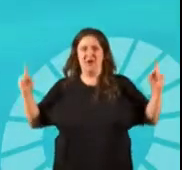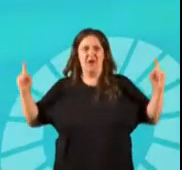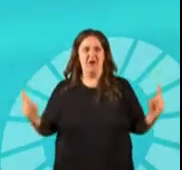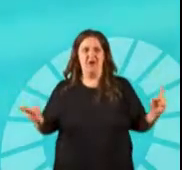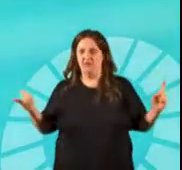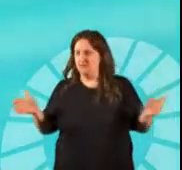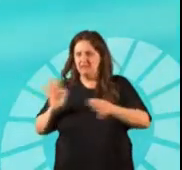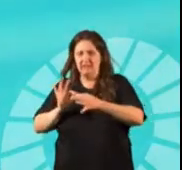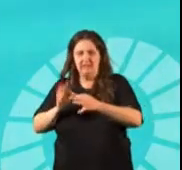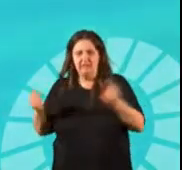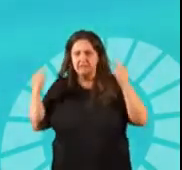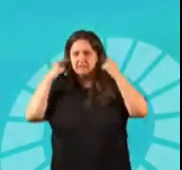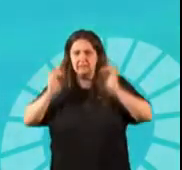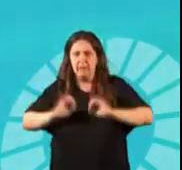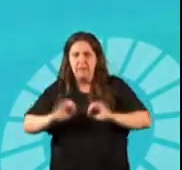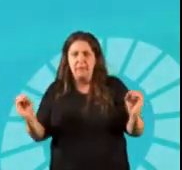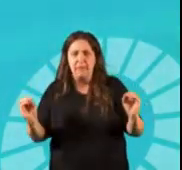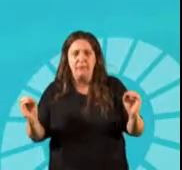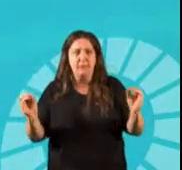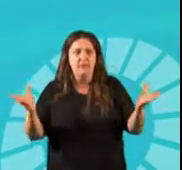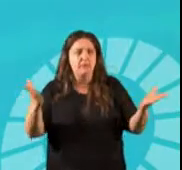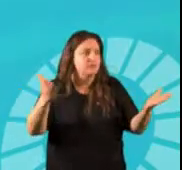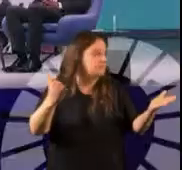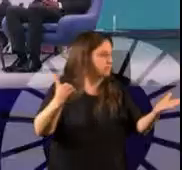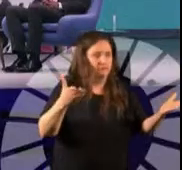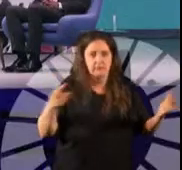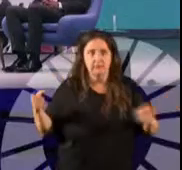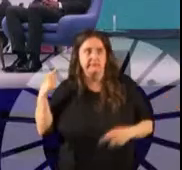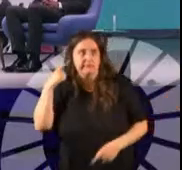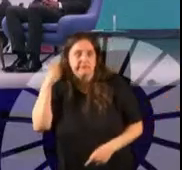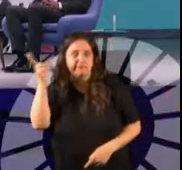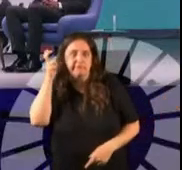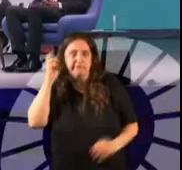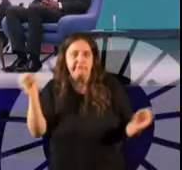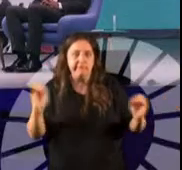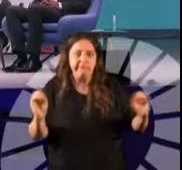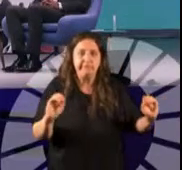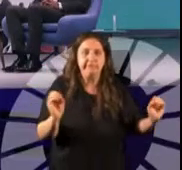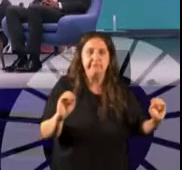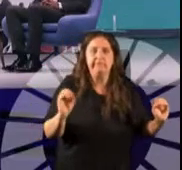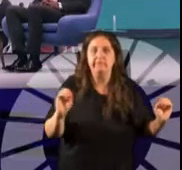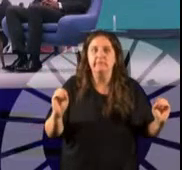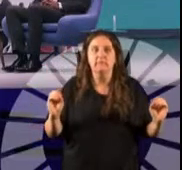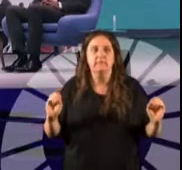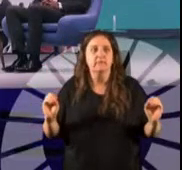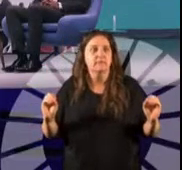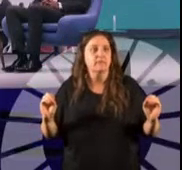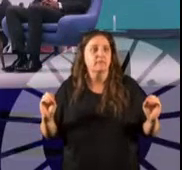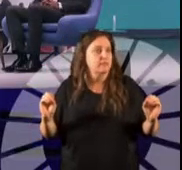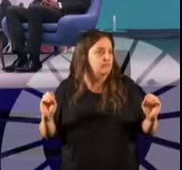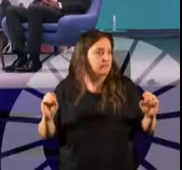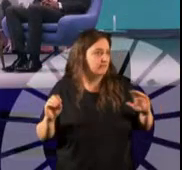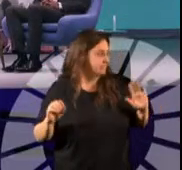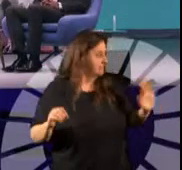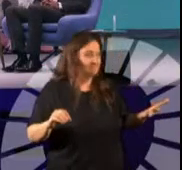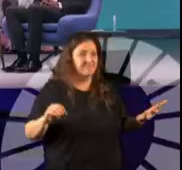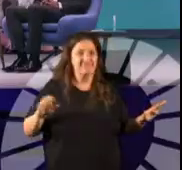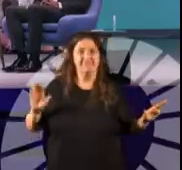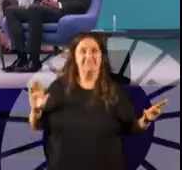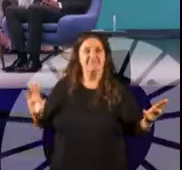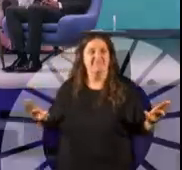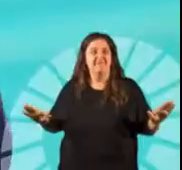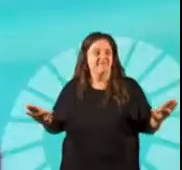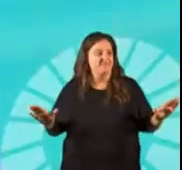who don't speak French. And so I think this is going to make this very uninteresting for them. So perhaps we